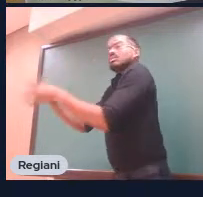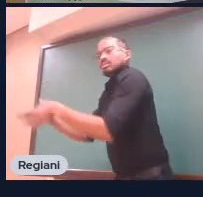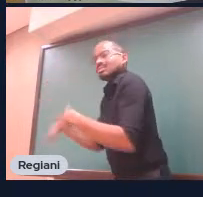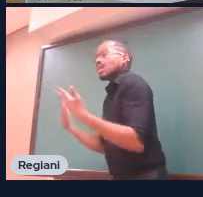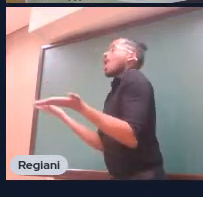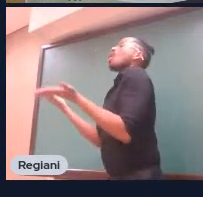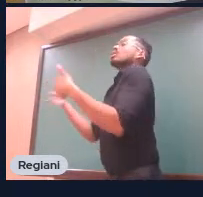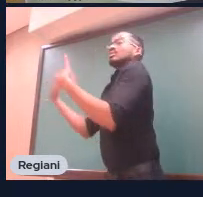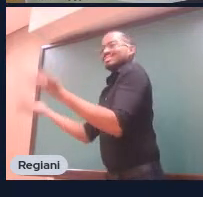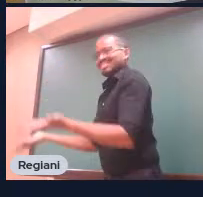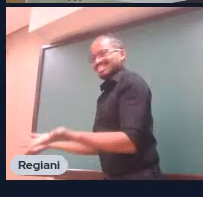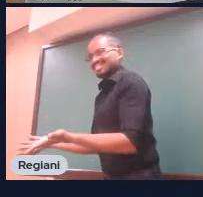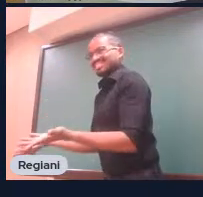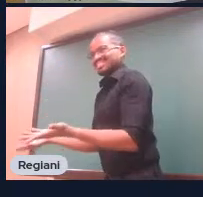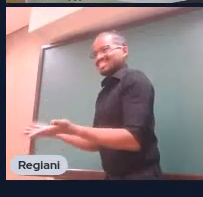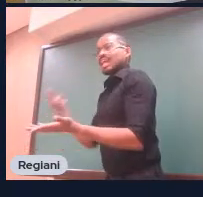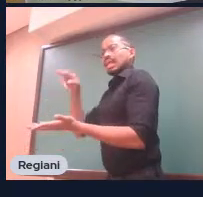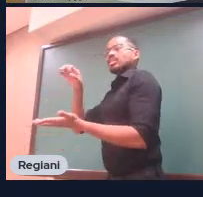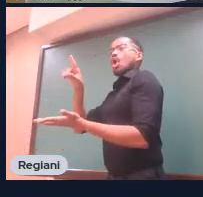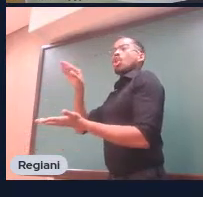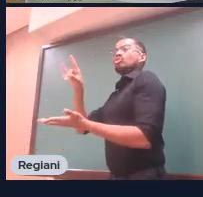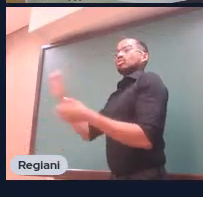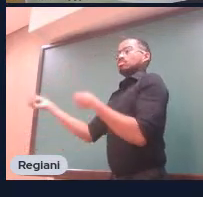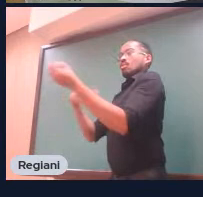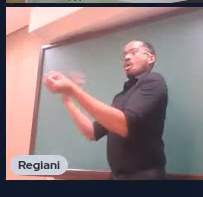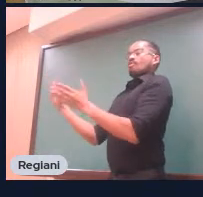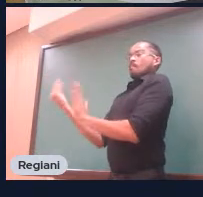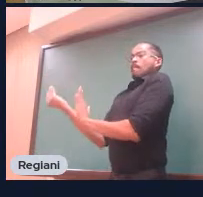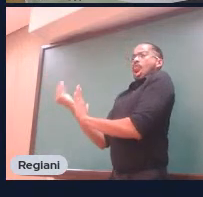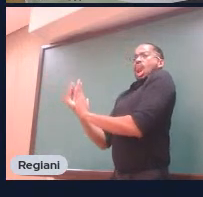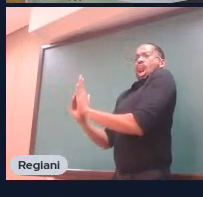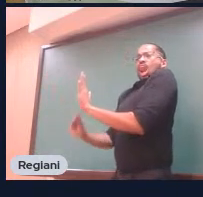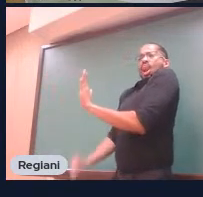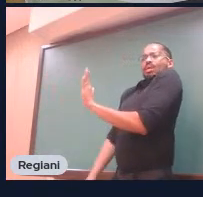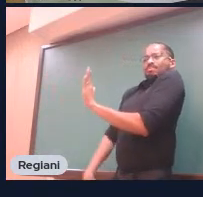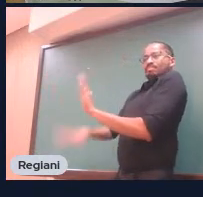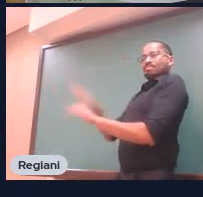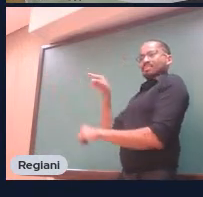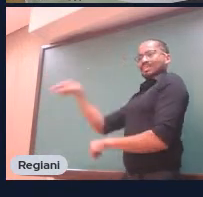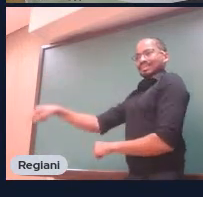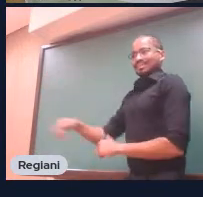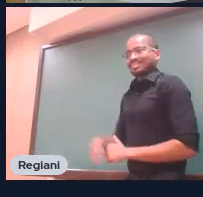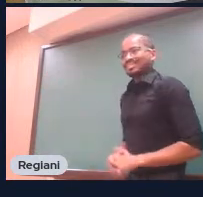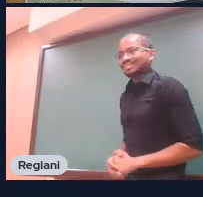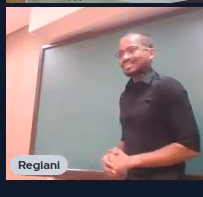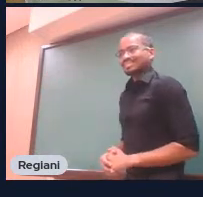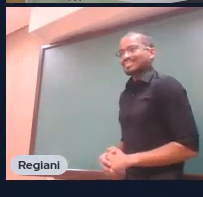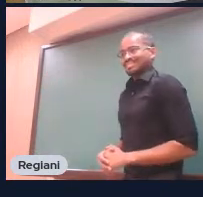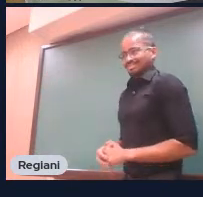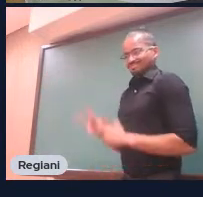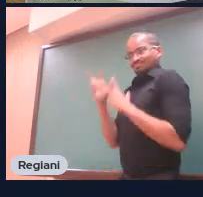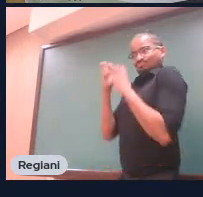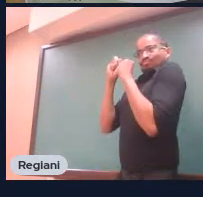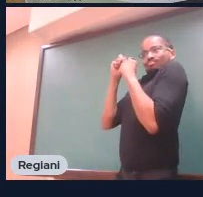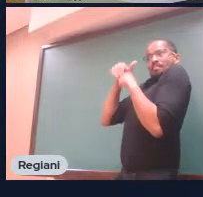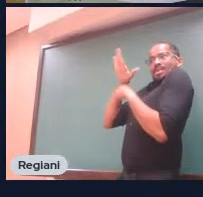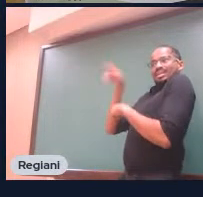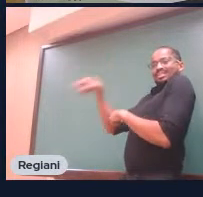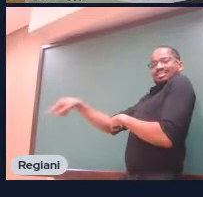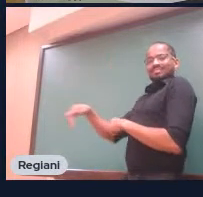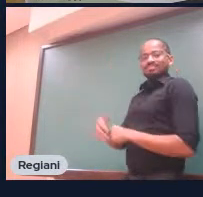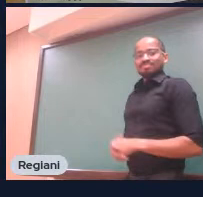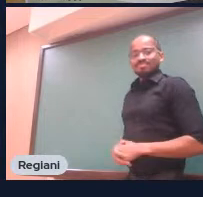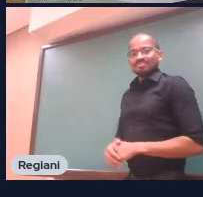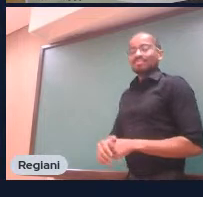entender a questão dos neologismos mais presentes nos dicionários. And then finally, what is the image